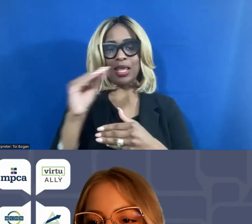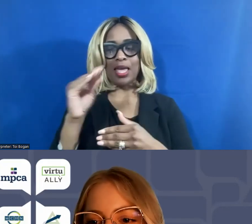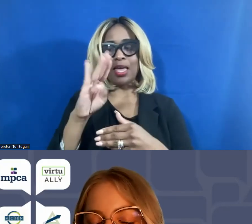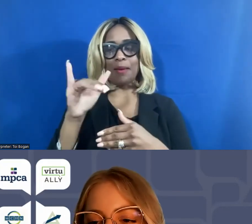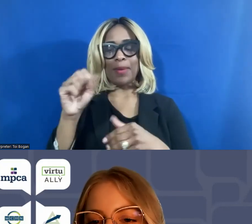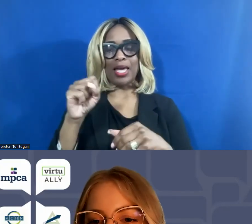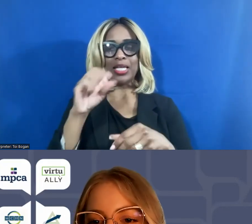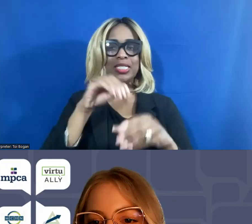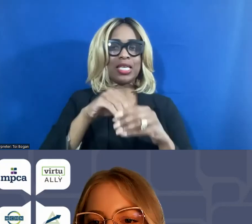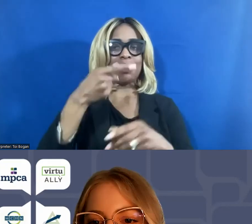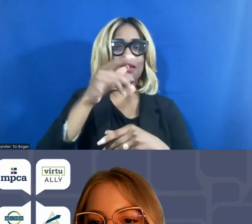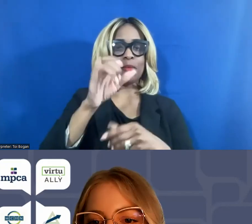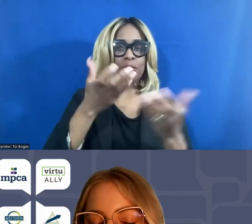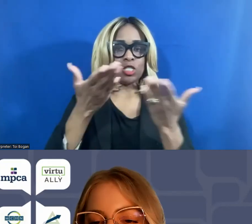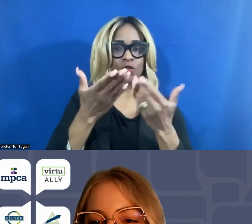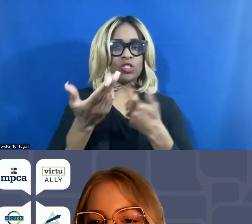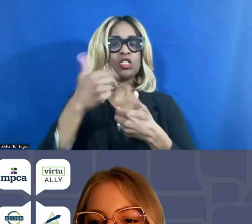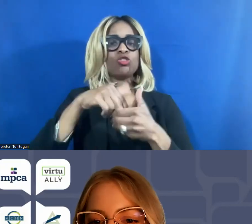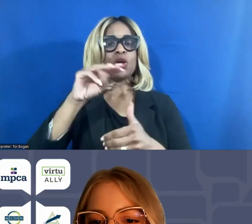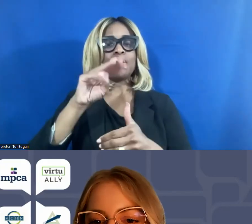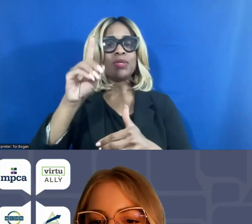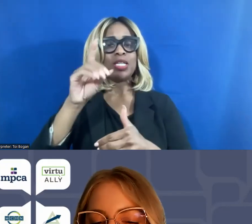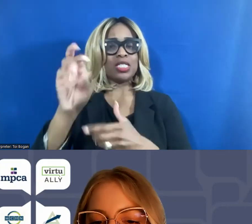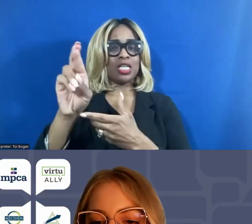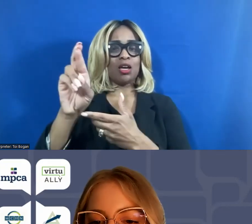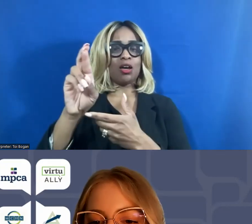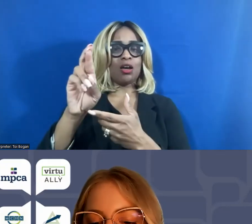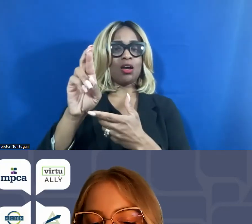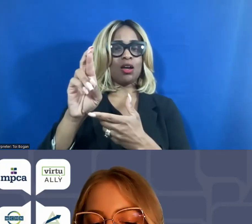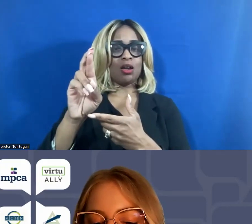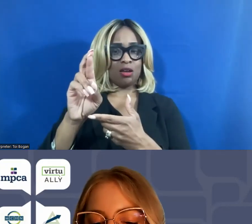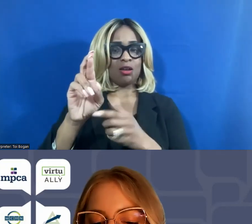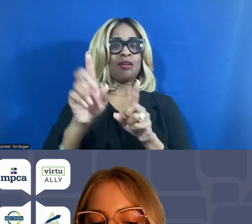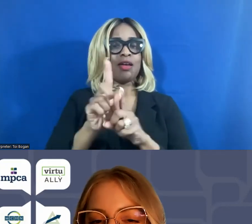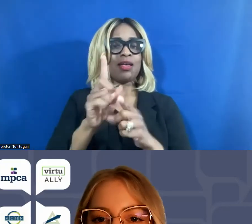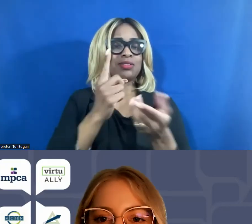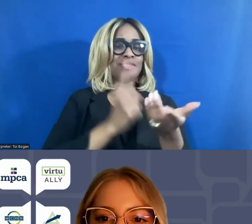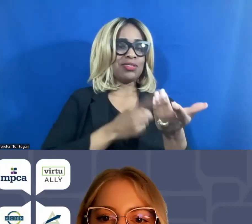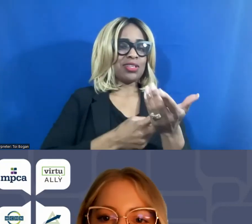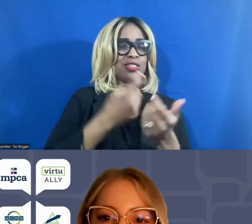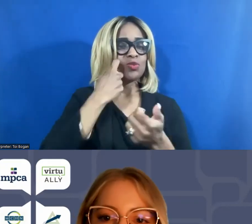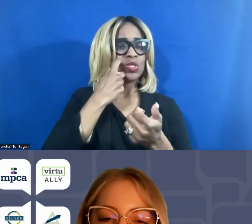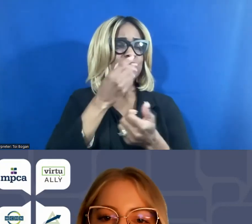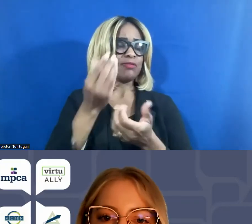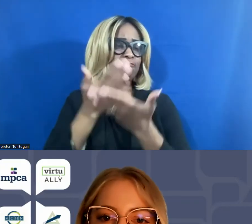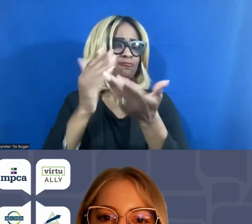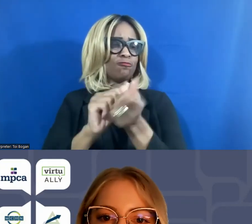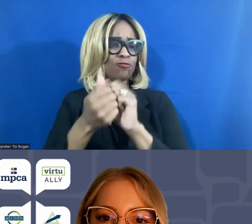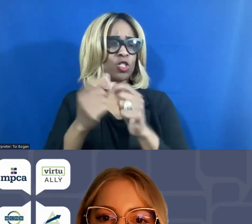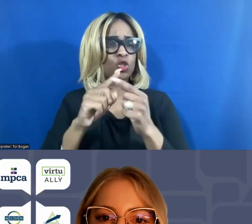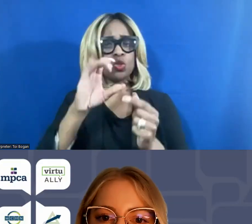service. Join the Michigan Department of Civil Rights as they discuss recent and proposed changes to civil